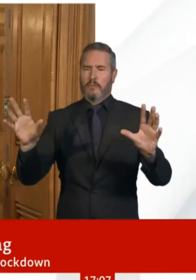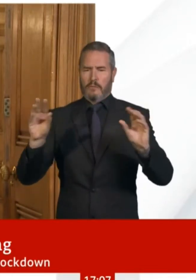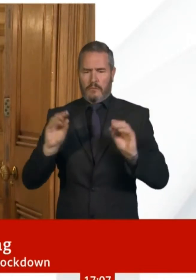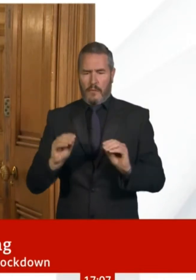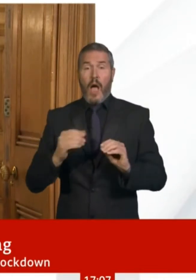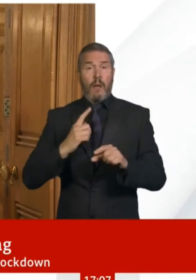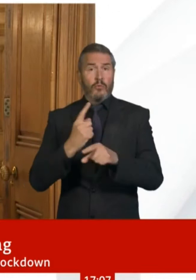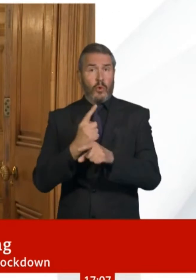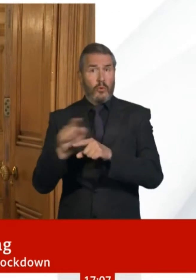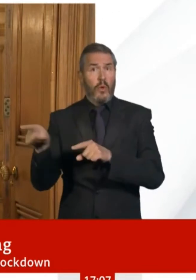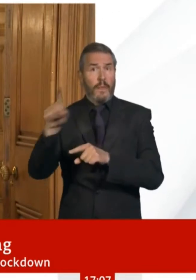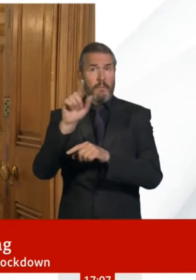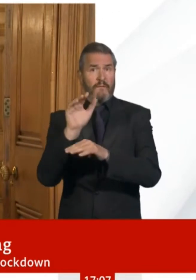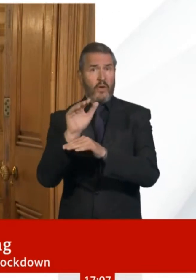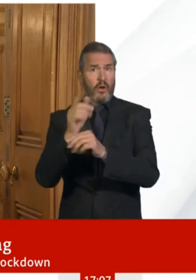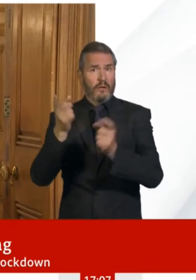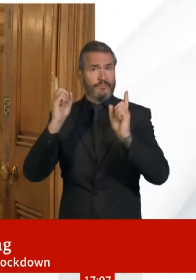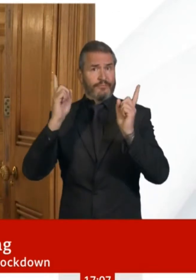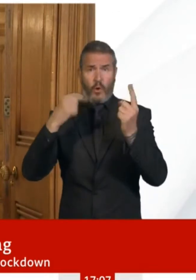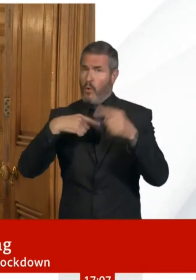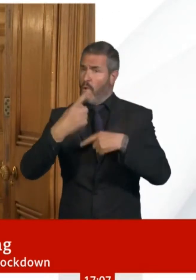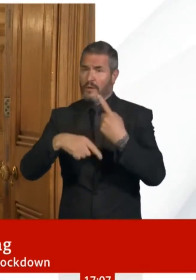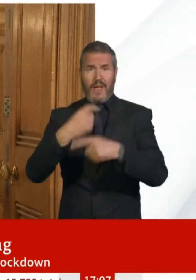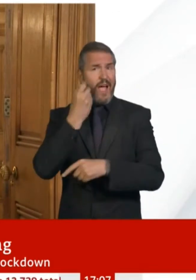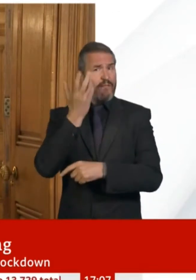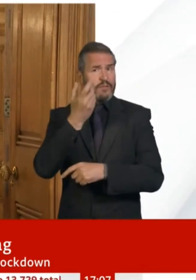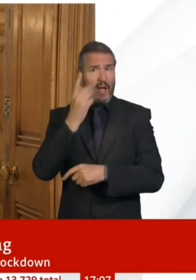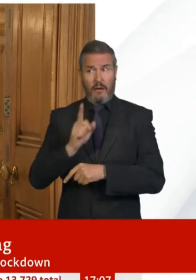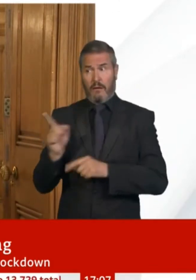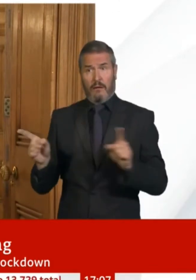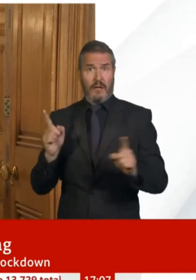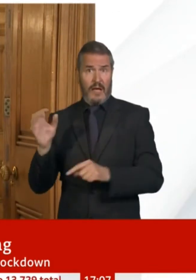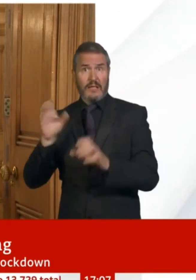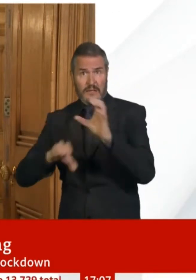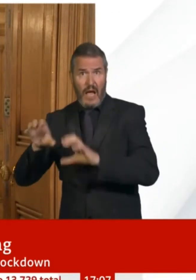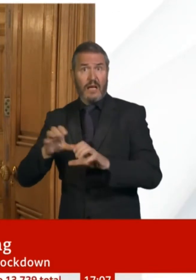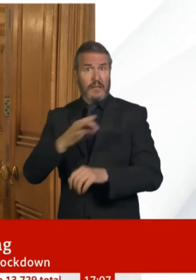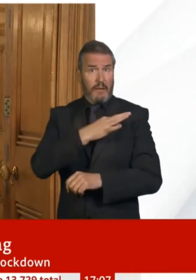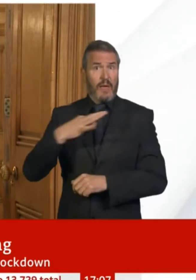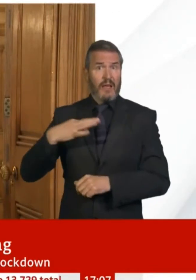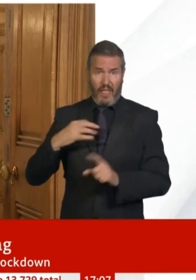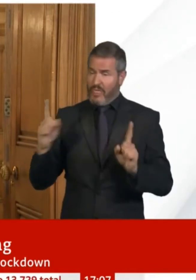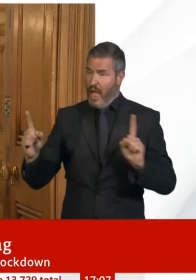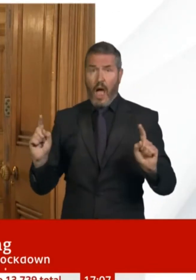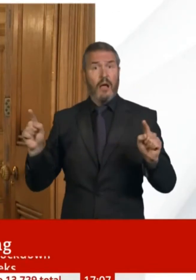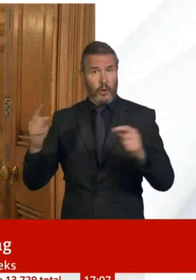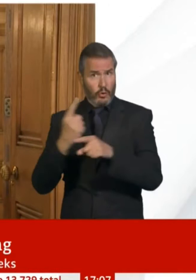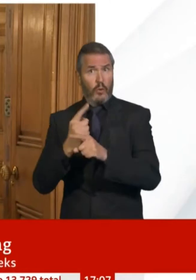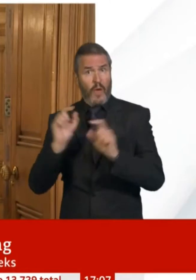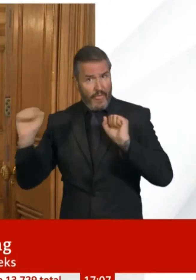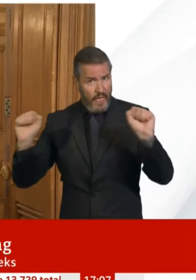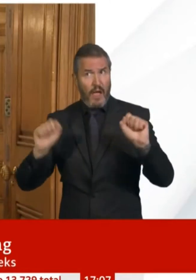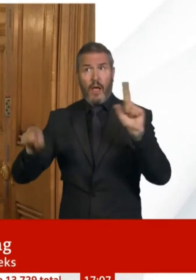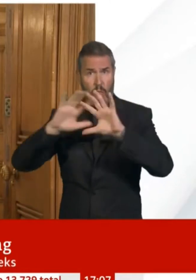talking to foreign ministers on a daily basis. I know Chris and Patrick are doing the same with their opposite numbers around the